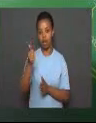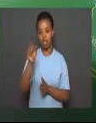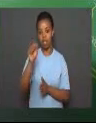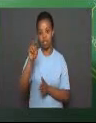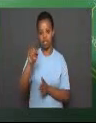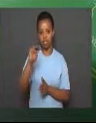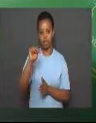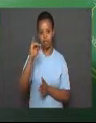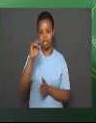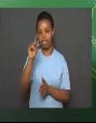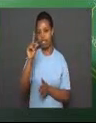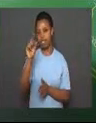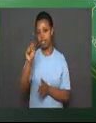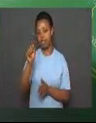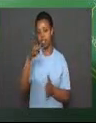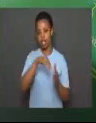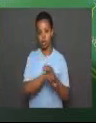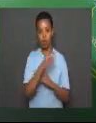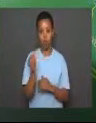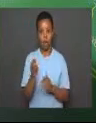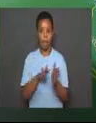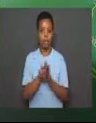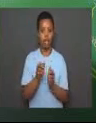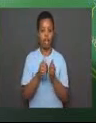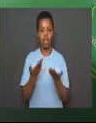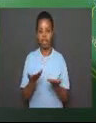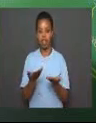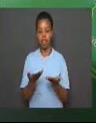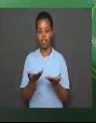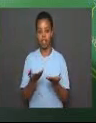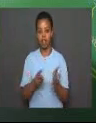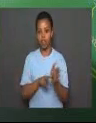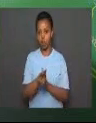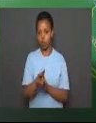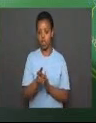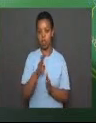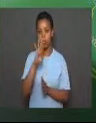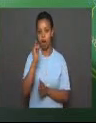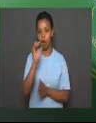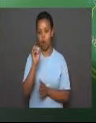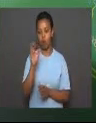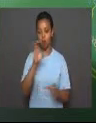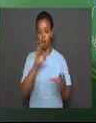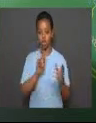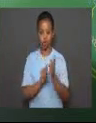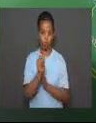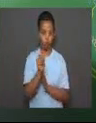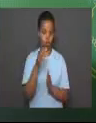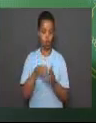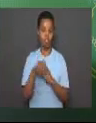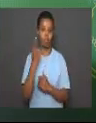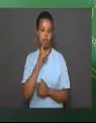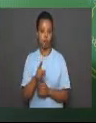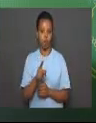how bacteria are used as vectors in biotechnology. Are you ready